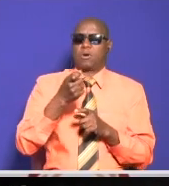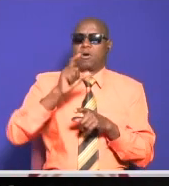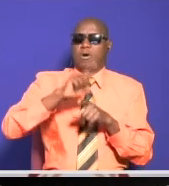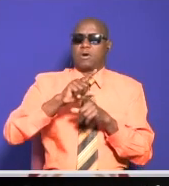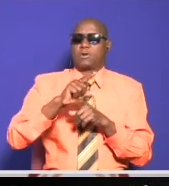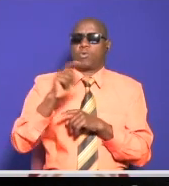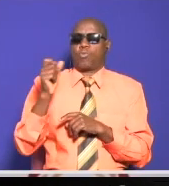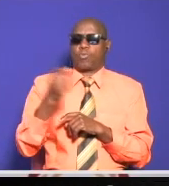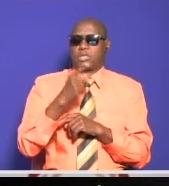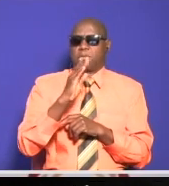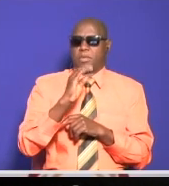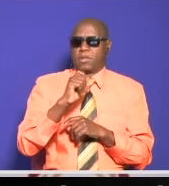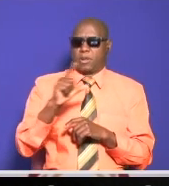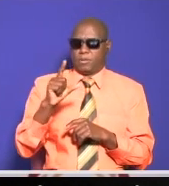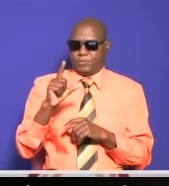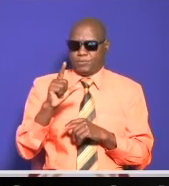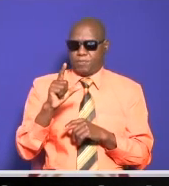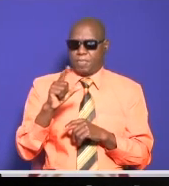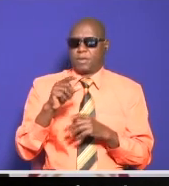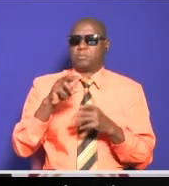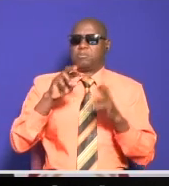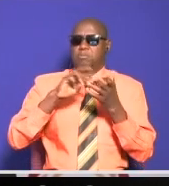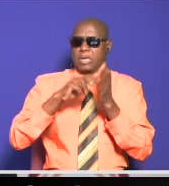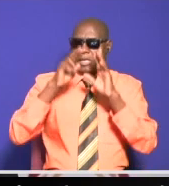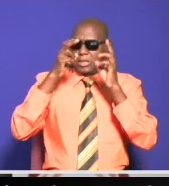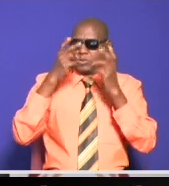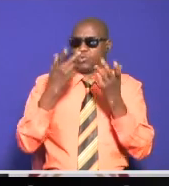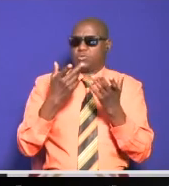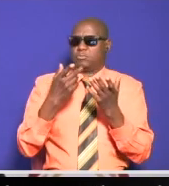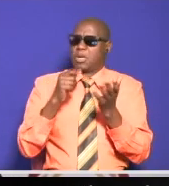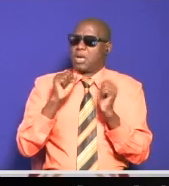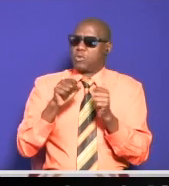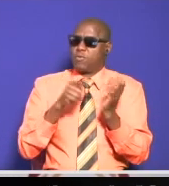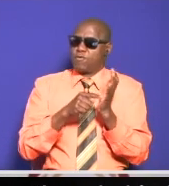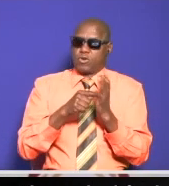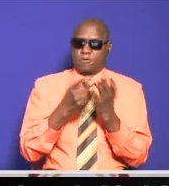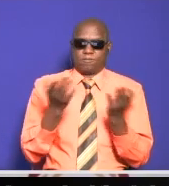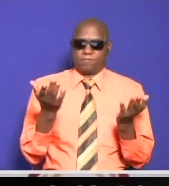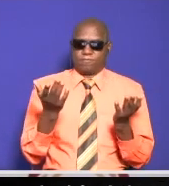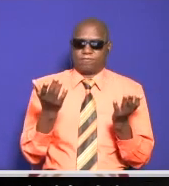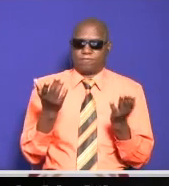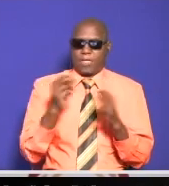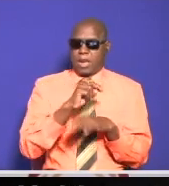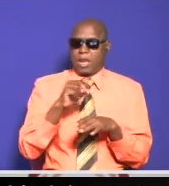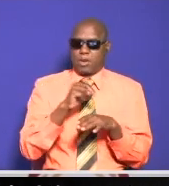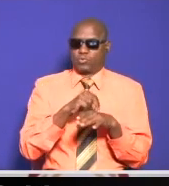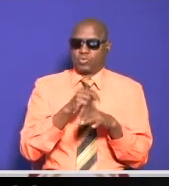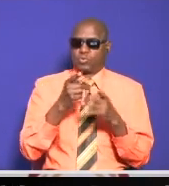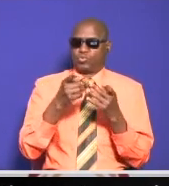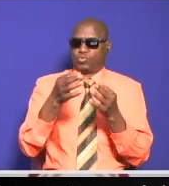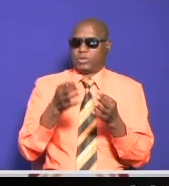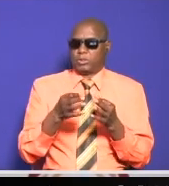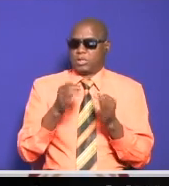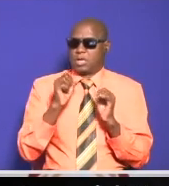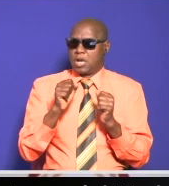bill. So the whole issue is, can you afford it? Can the National Treasury afford it? You are adding to the